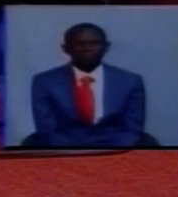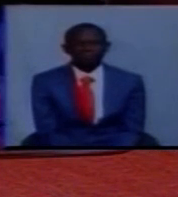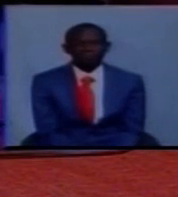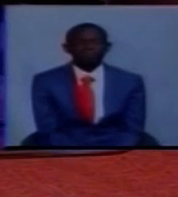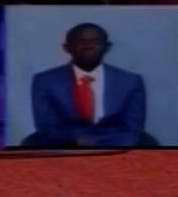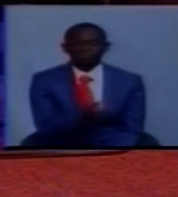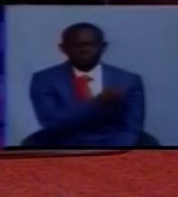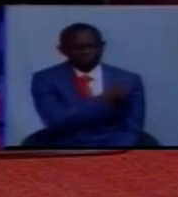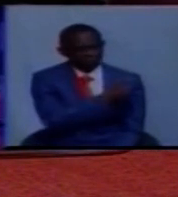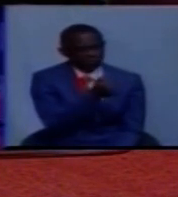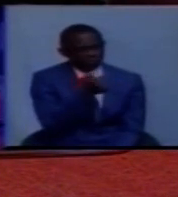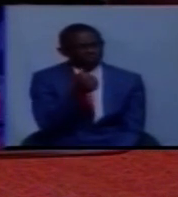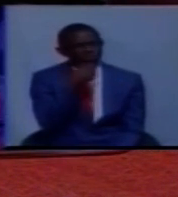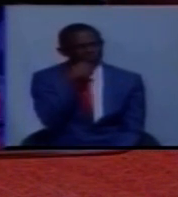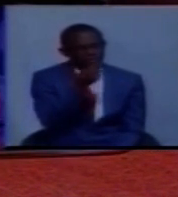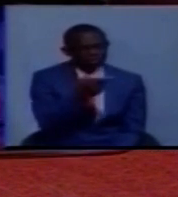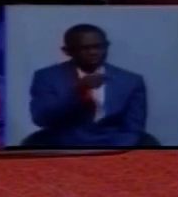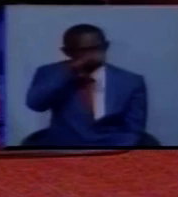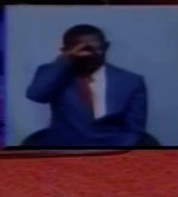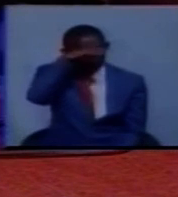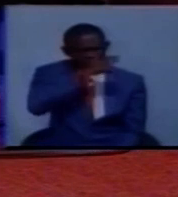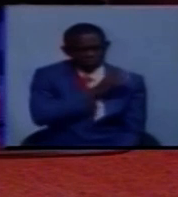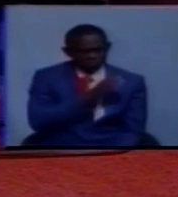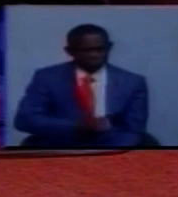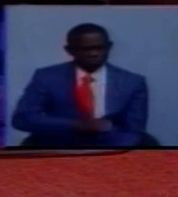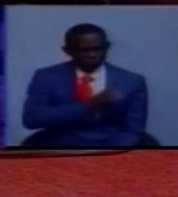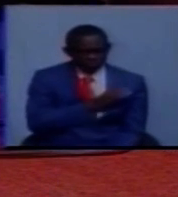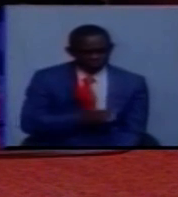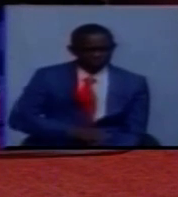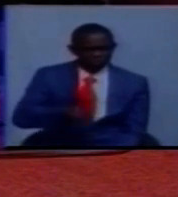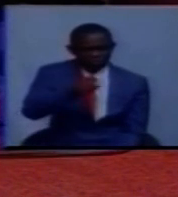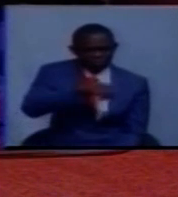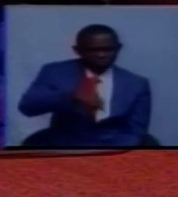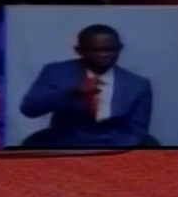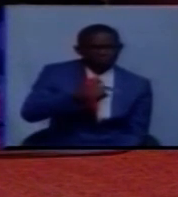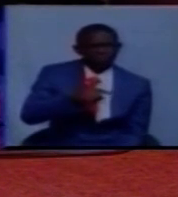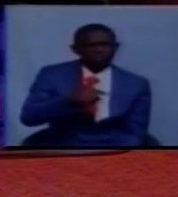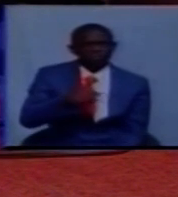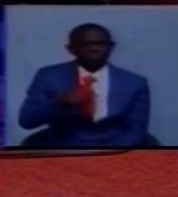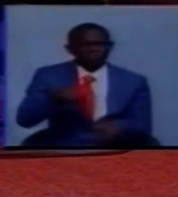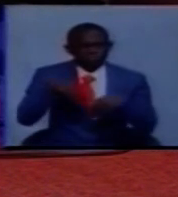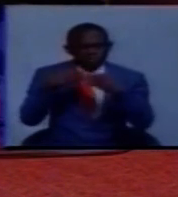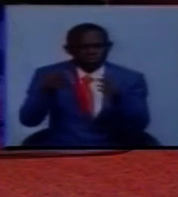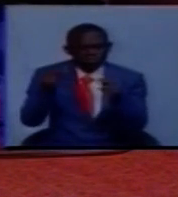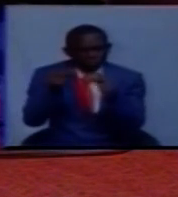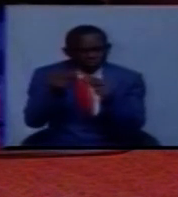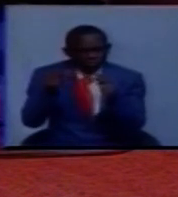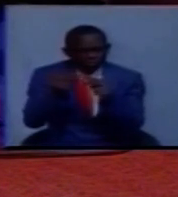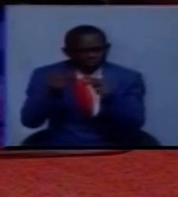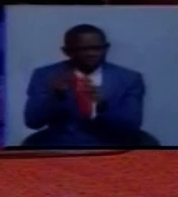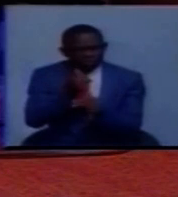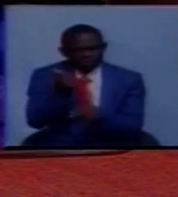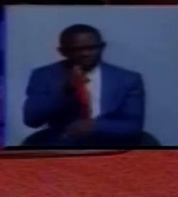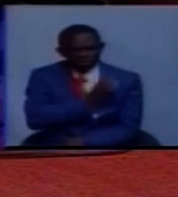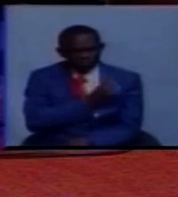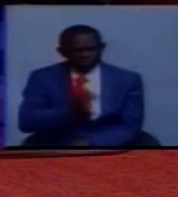their jobs to contractors, and contractors will hire people based on that particular period of the contract, which means probably they have a